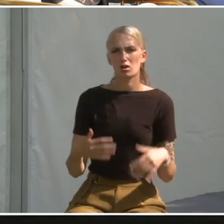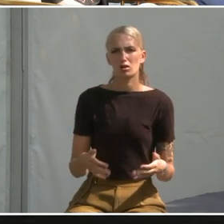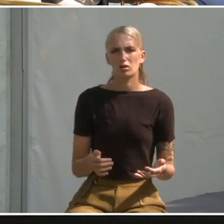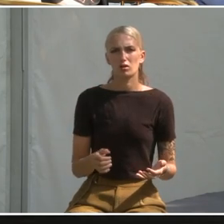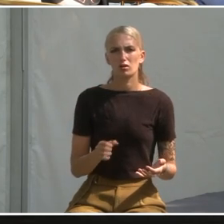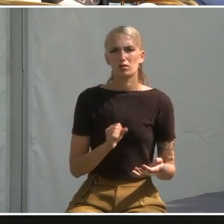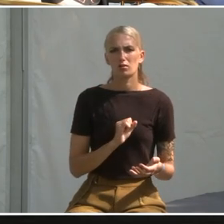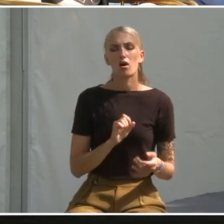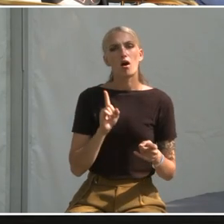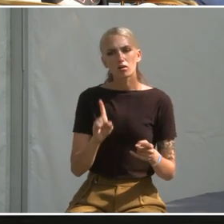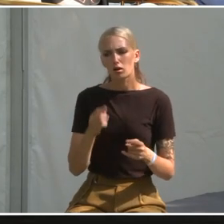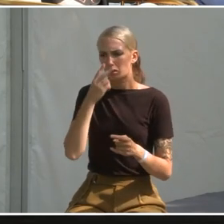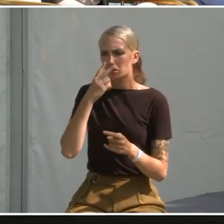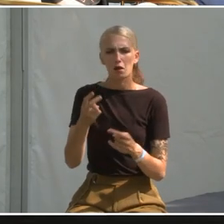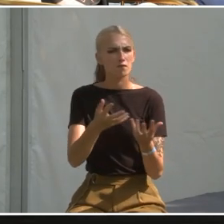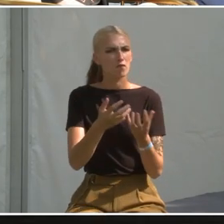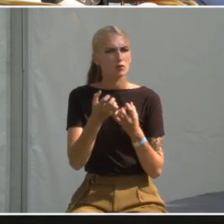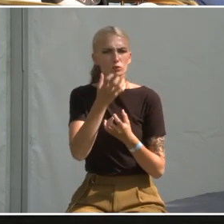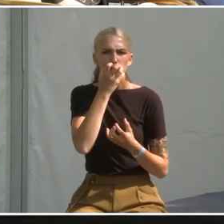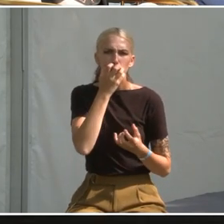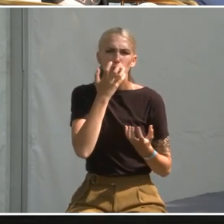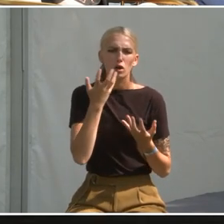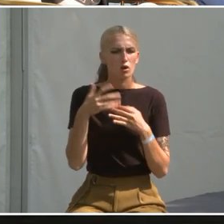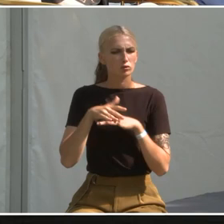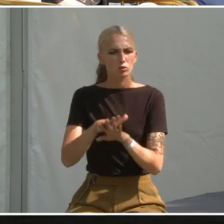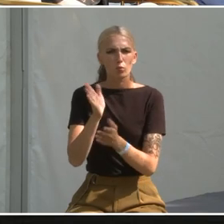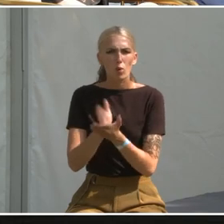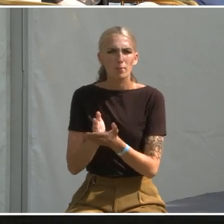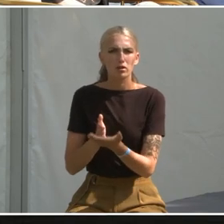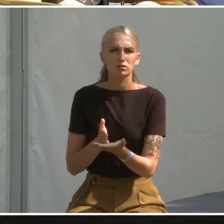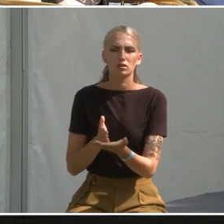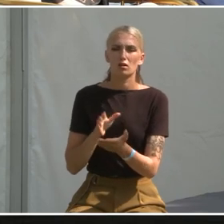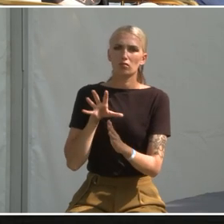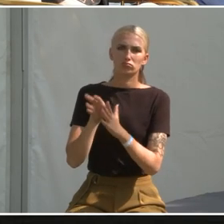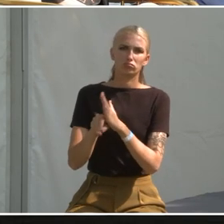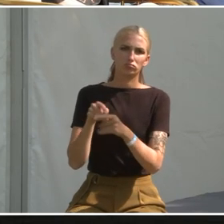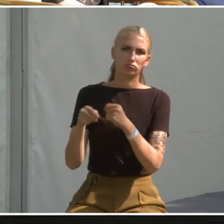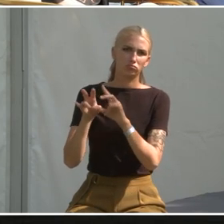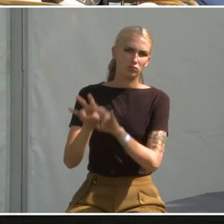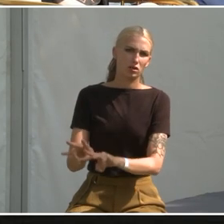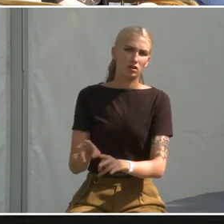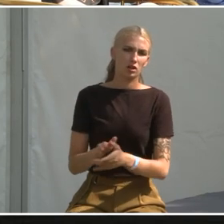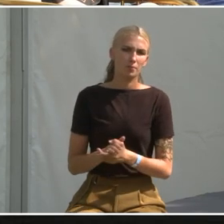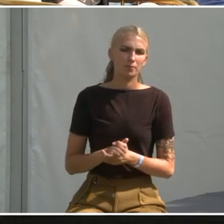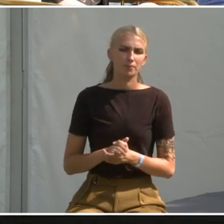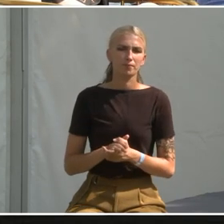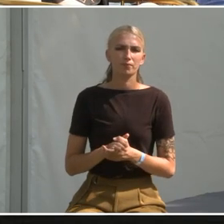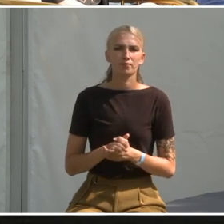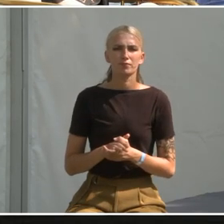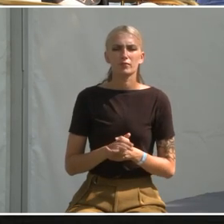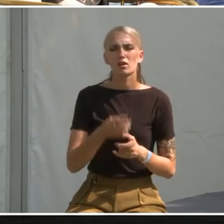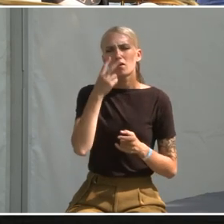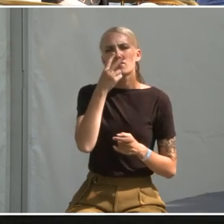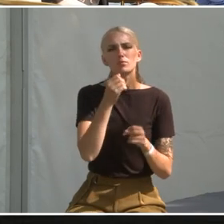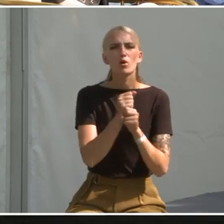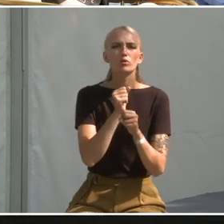structured, welcoming environment. Dina, what's your thoughts on you know, if we look into the toolbox,